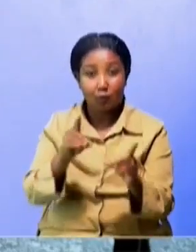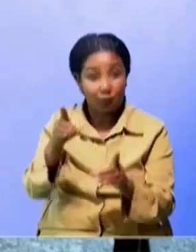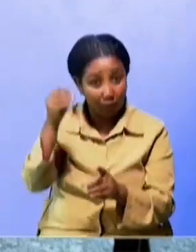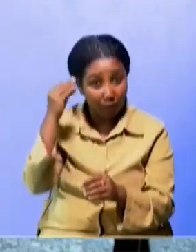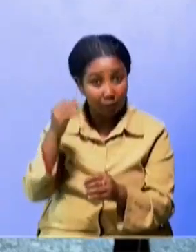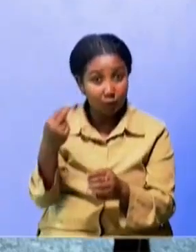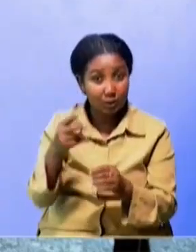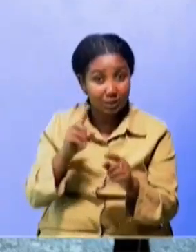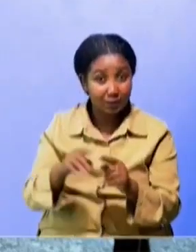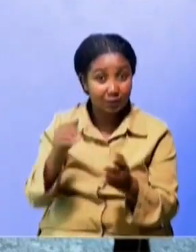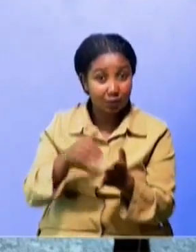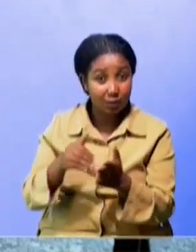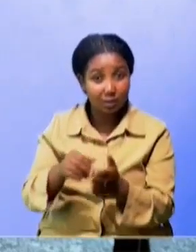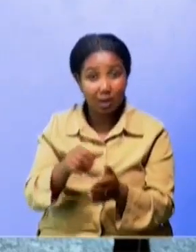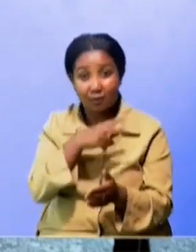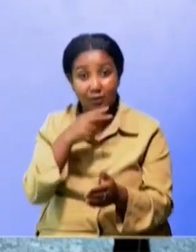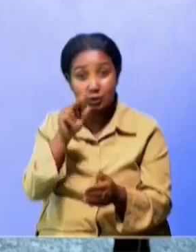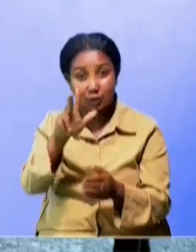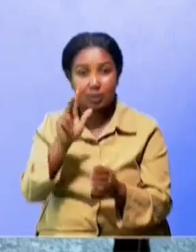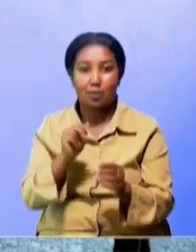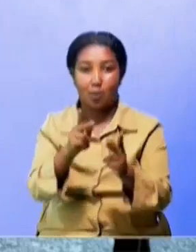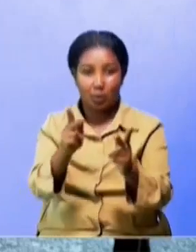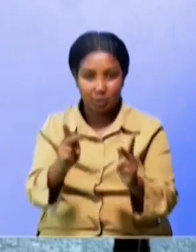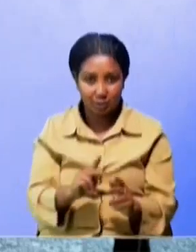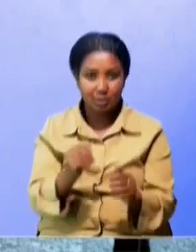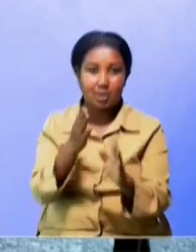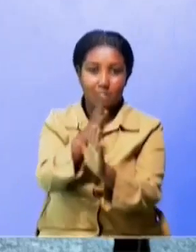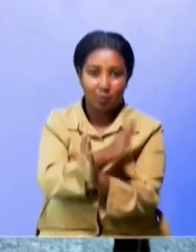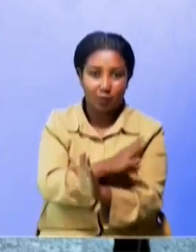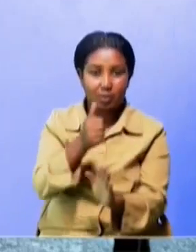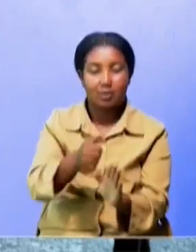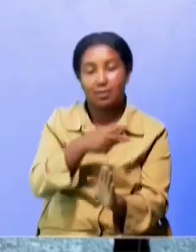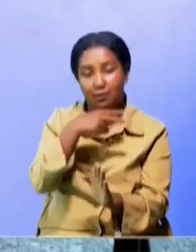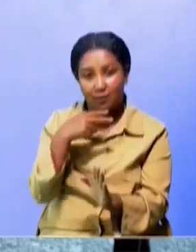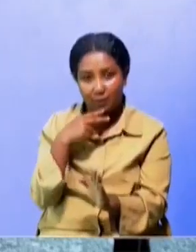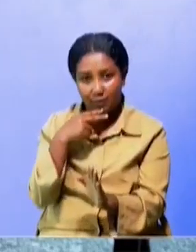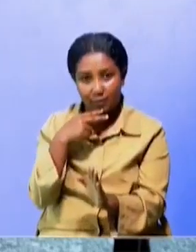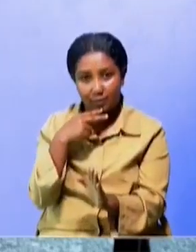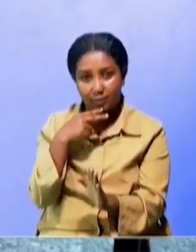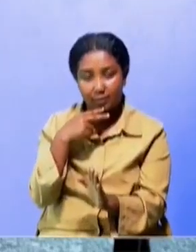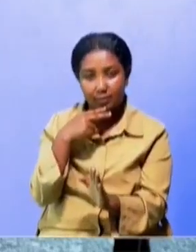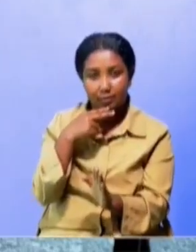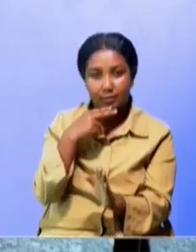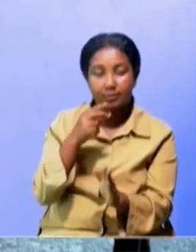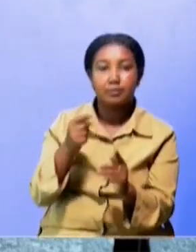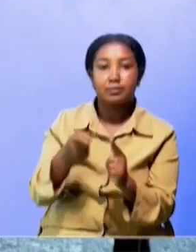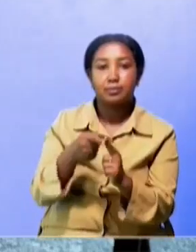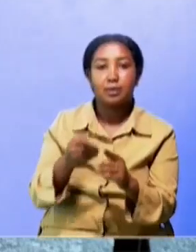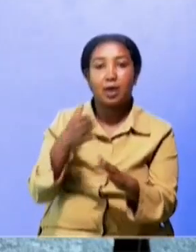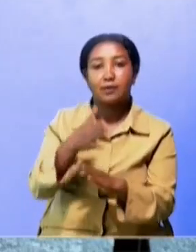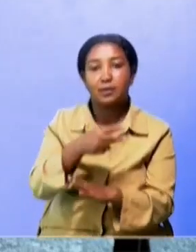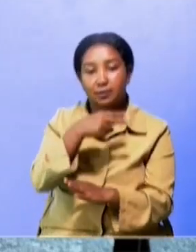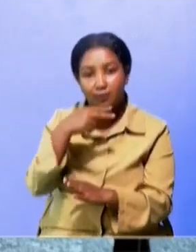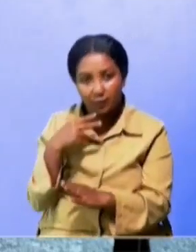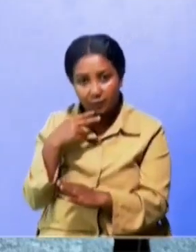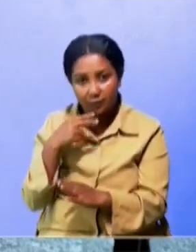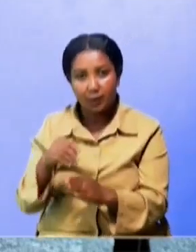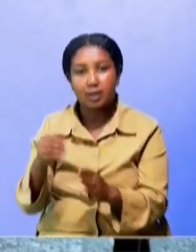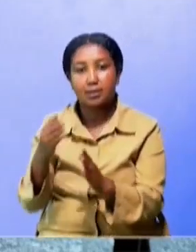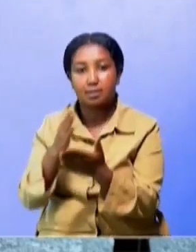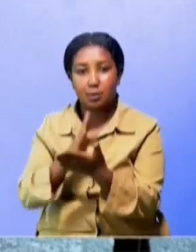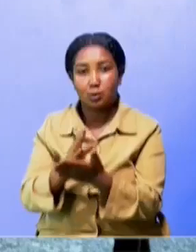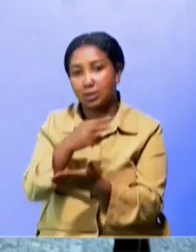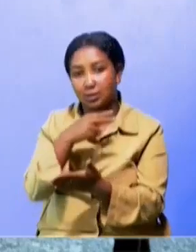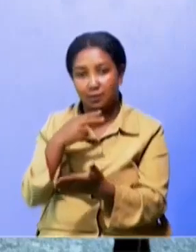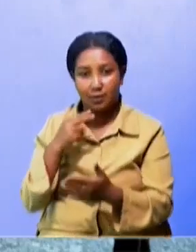that using these frequency adverbs in three positions: before the main verb, after the verb, and between